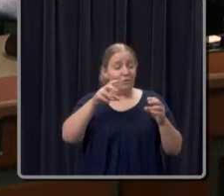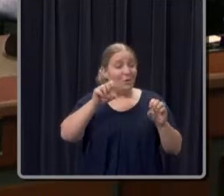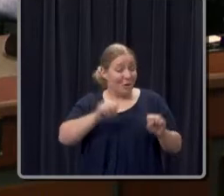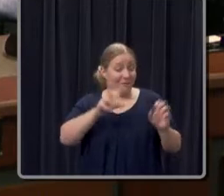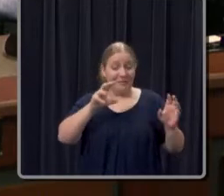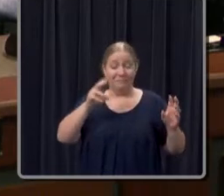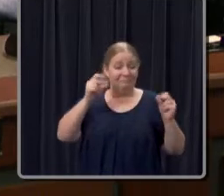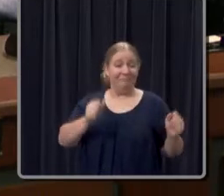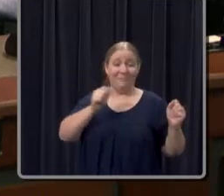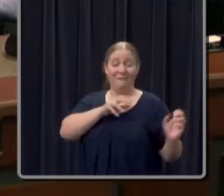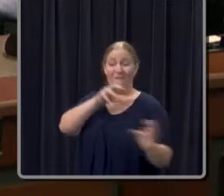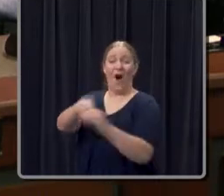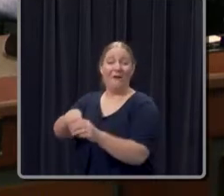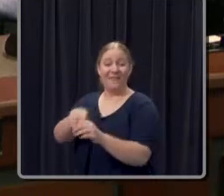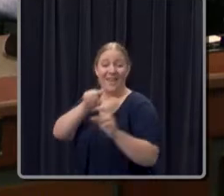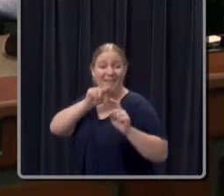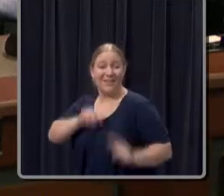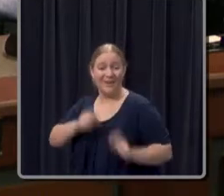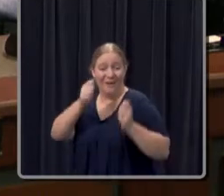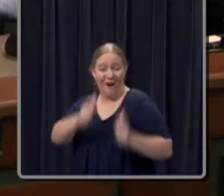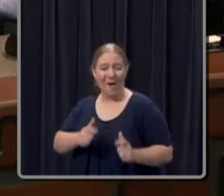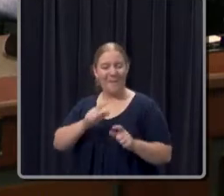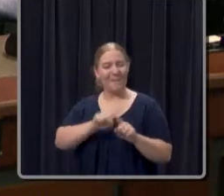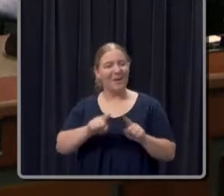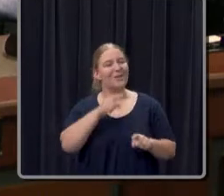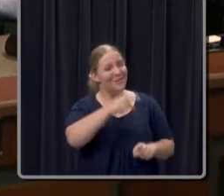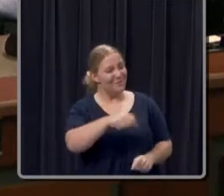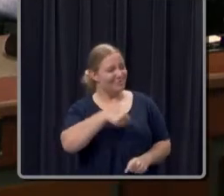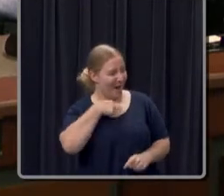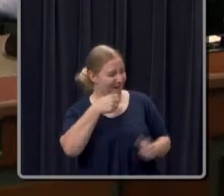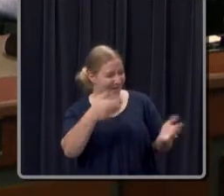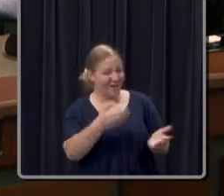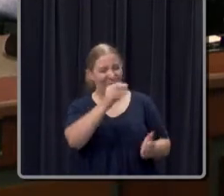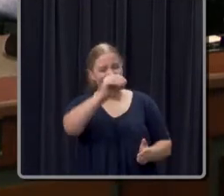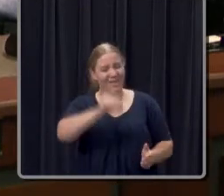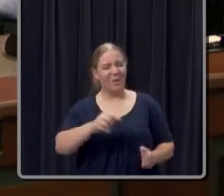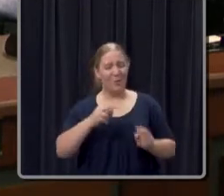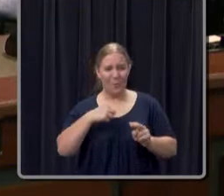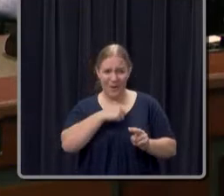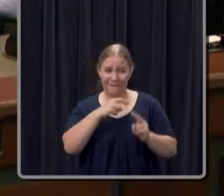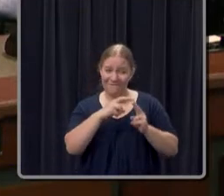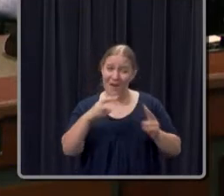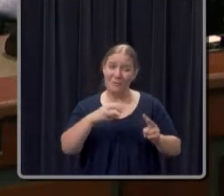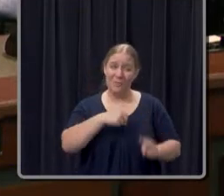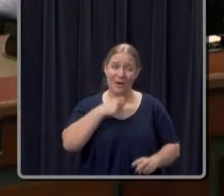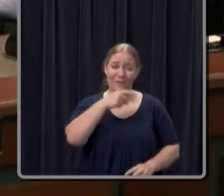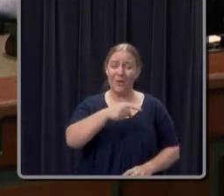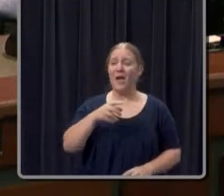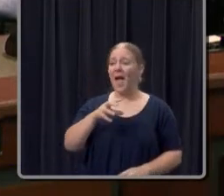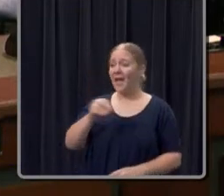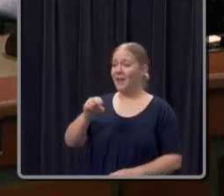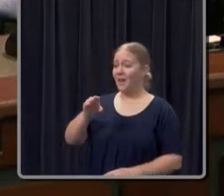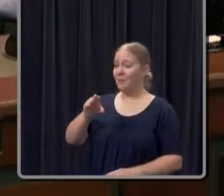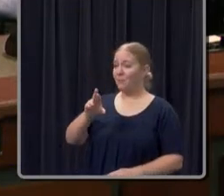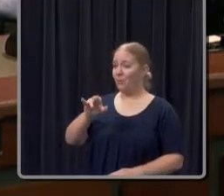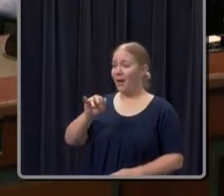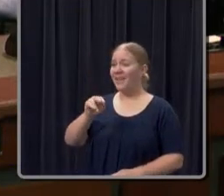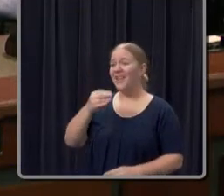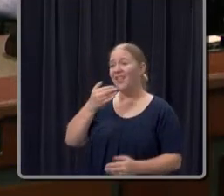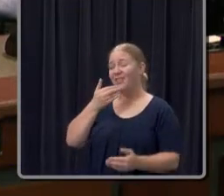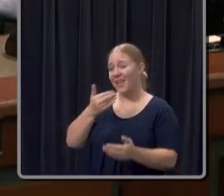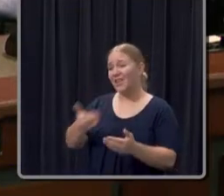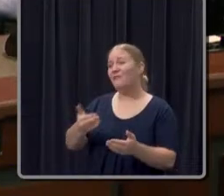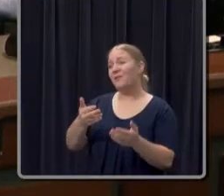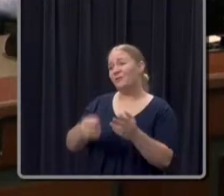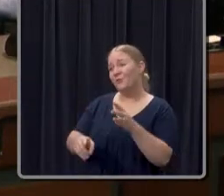answered a lot of the questions, but making us proud in Olathe. We're very proud of you. And then Brian, thank you for showing up. I thought it